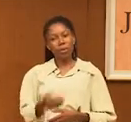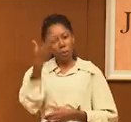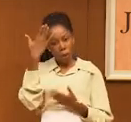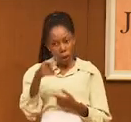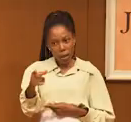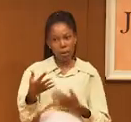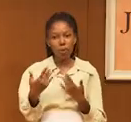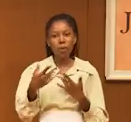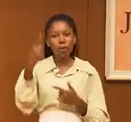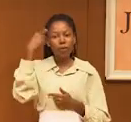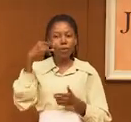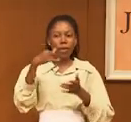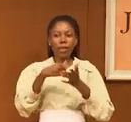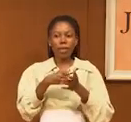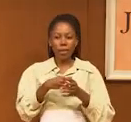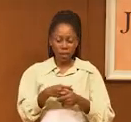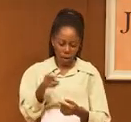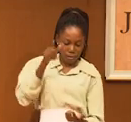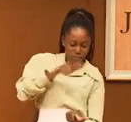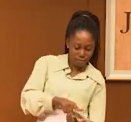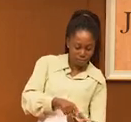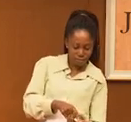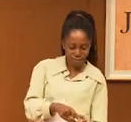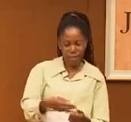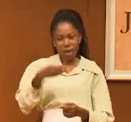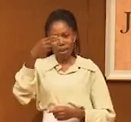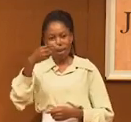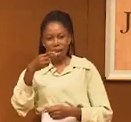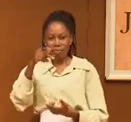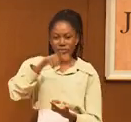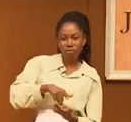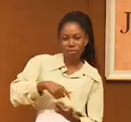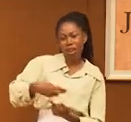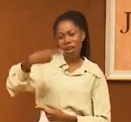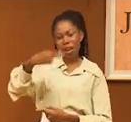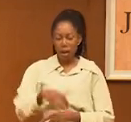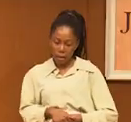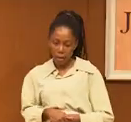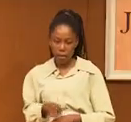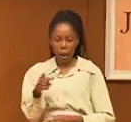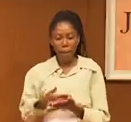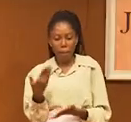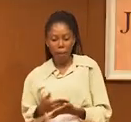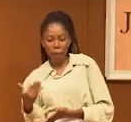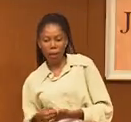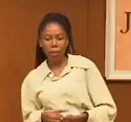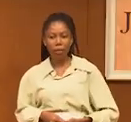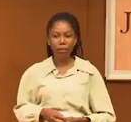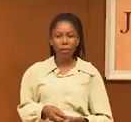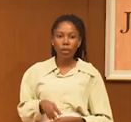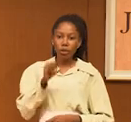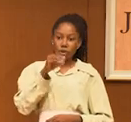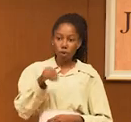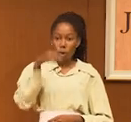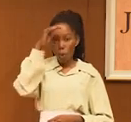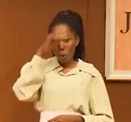down, then when it goes, come down, when it comes down, you buy it again and let's do it like that. So the guy sold that